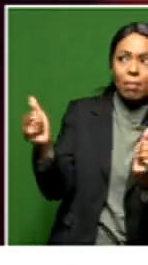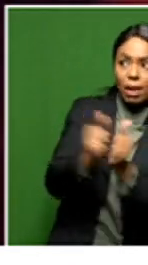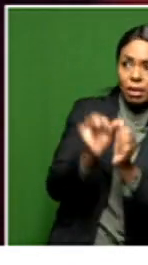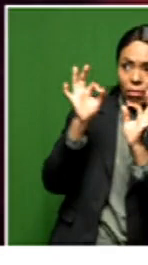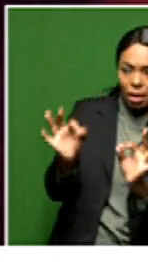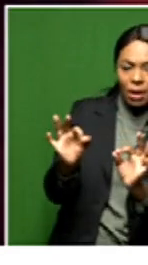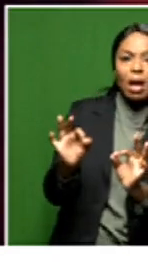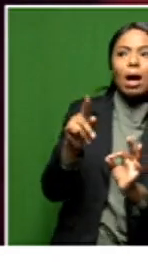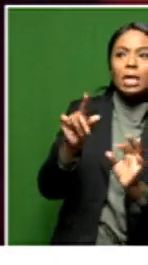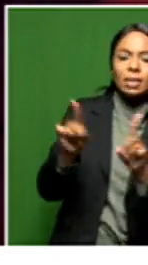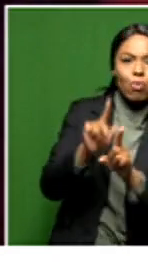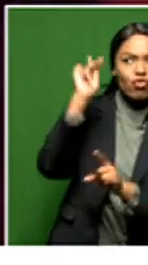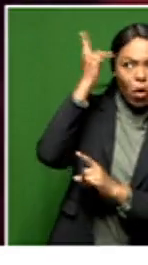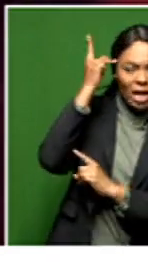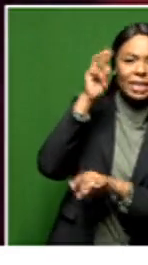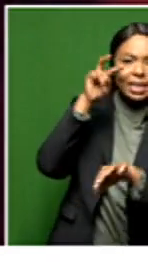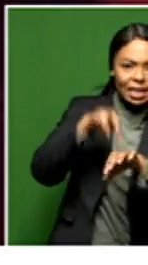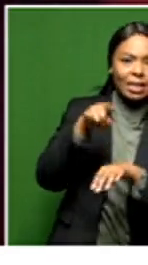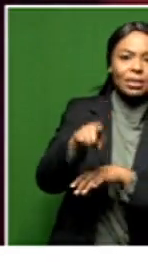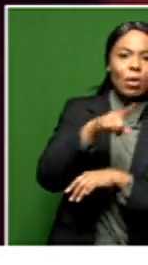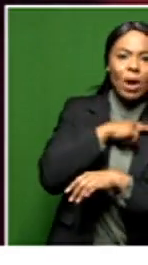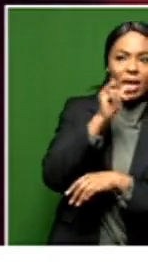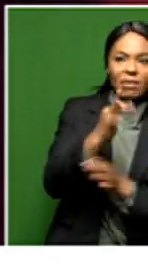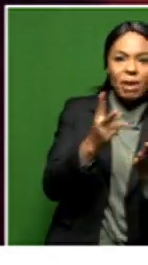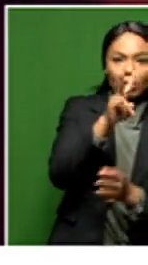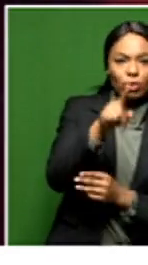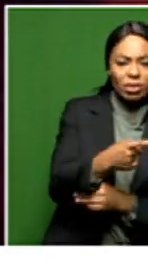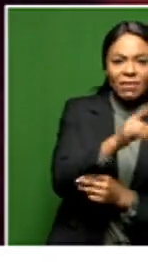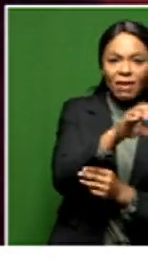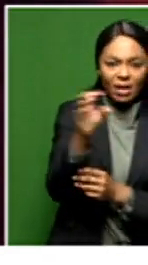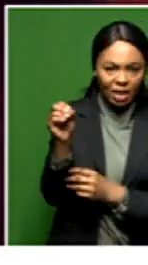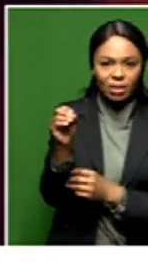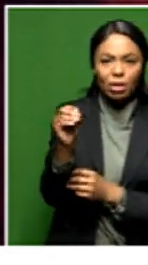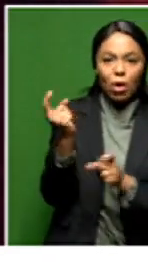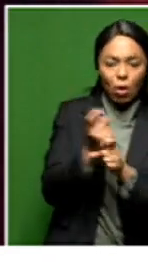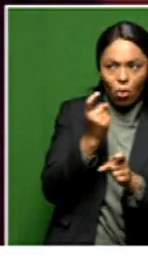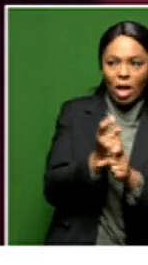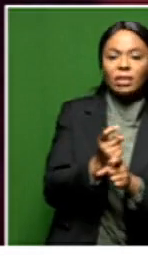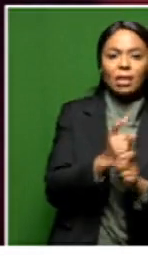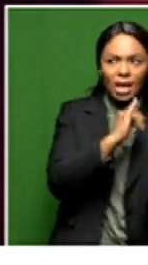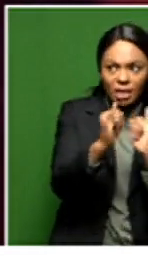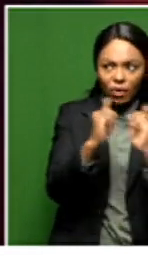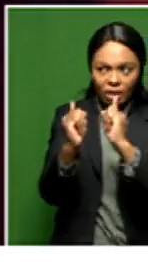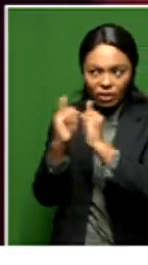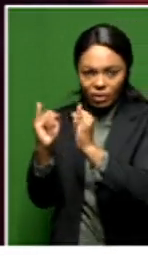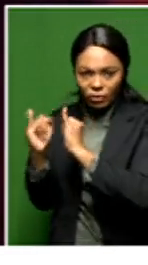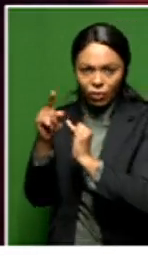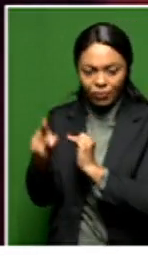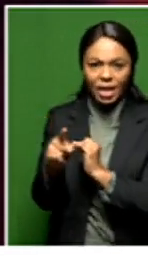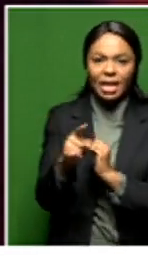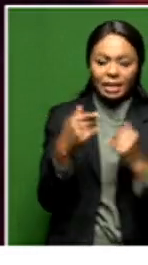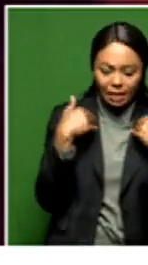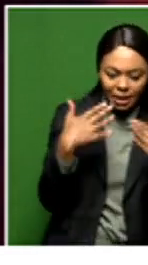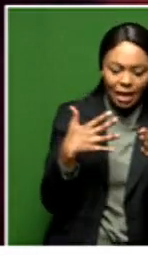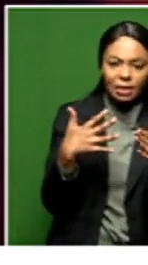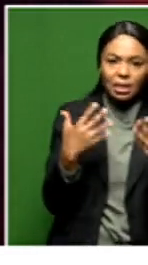basically did research and we said, if you are one of the 2,500 households that we interviewed, what is holding you back from starting your